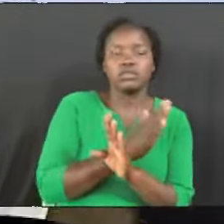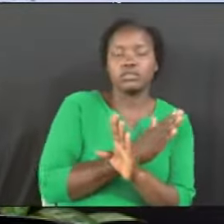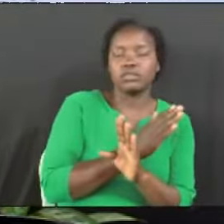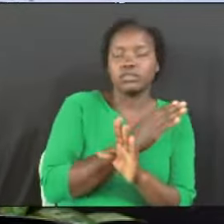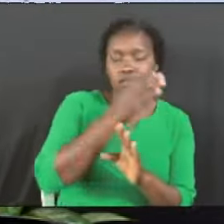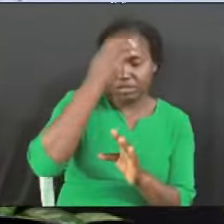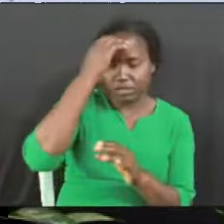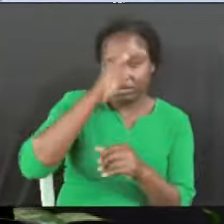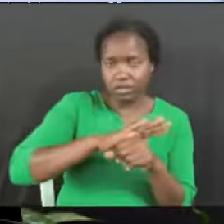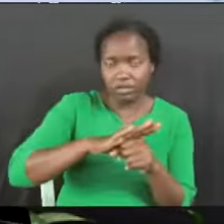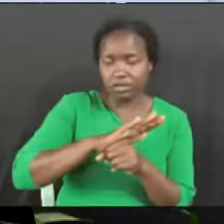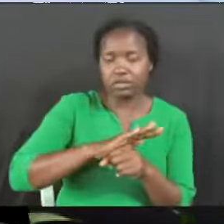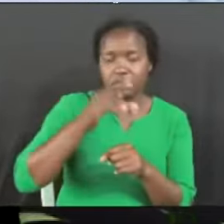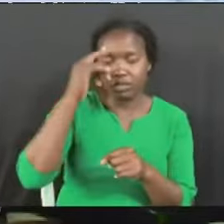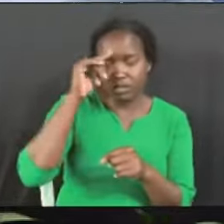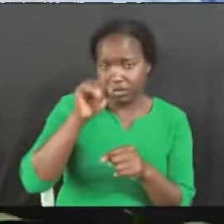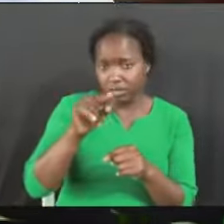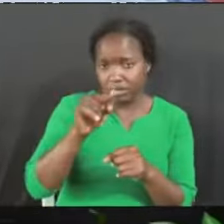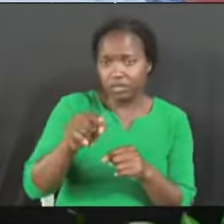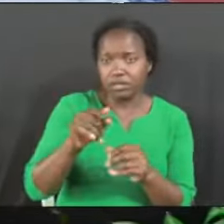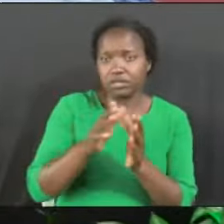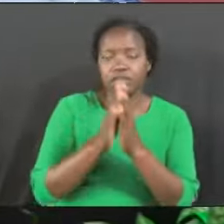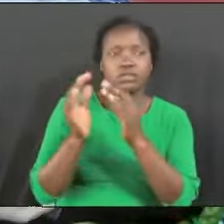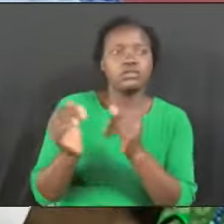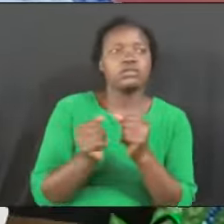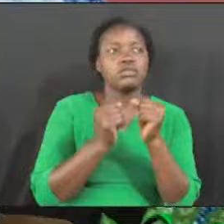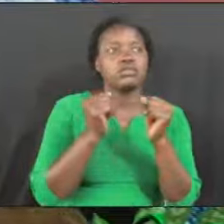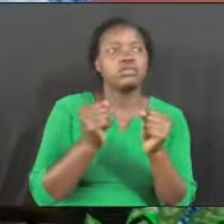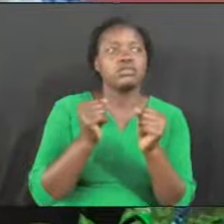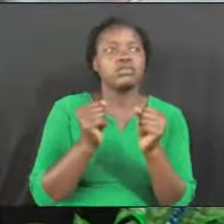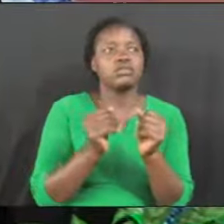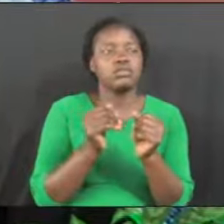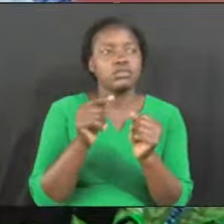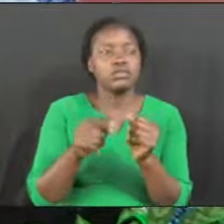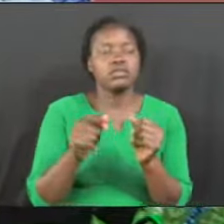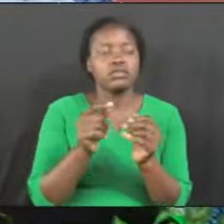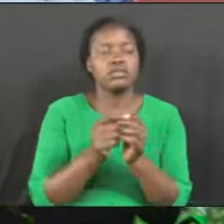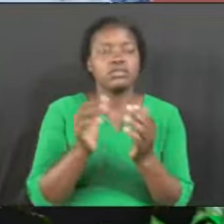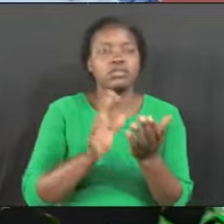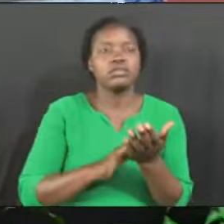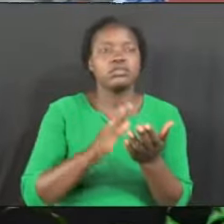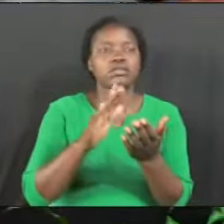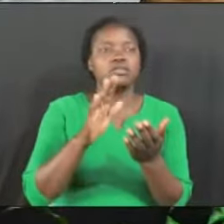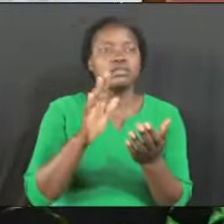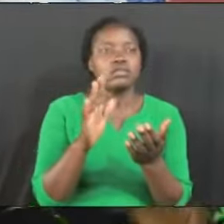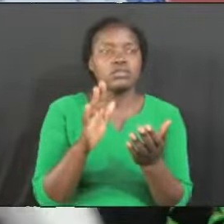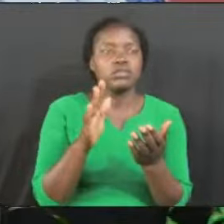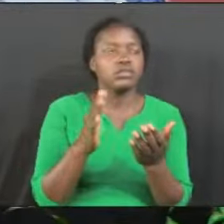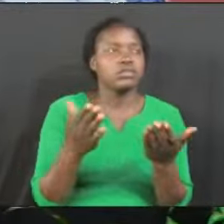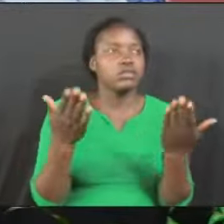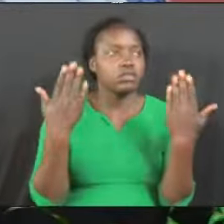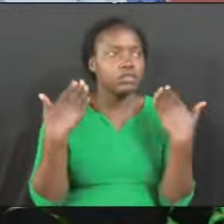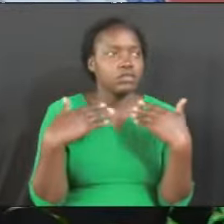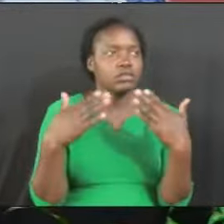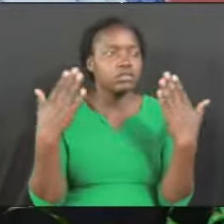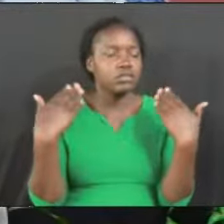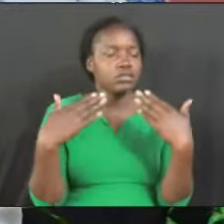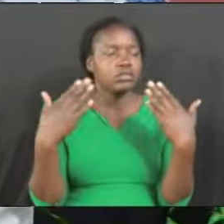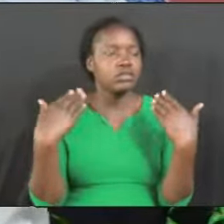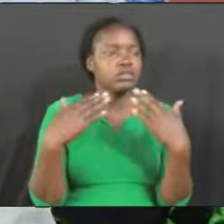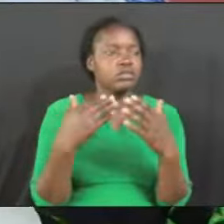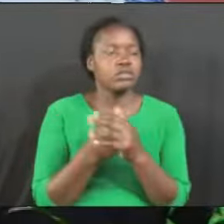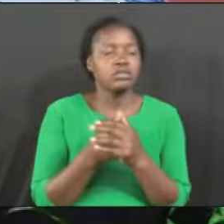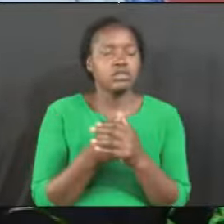kingdom, for thine is the power, and for thine is the glory." Do I have a witness